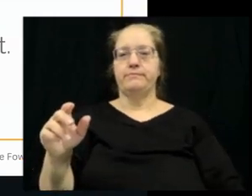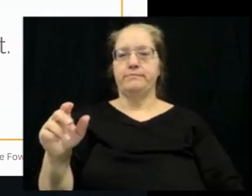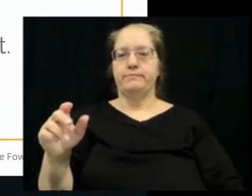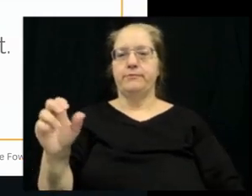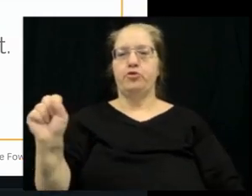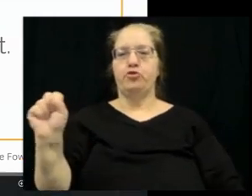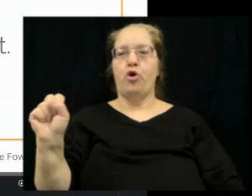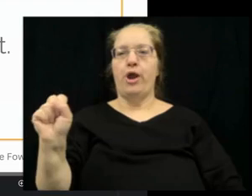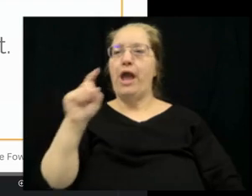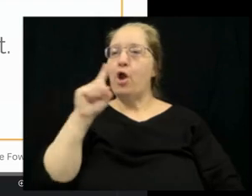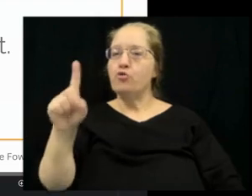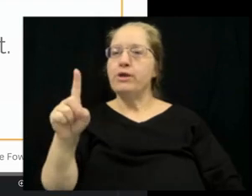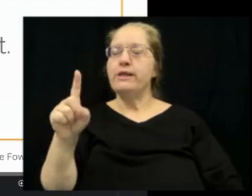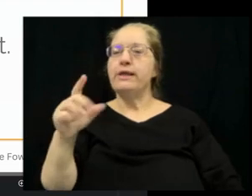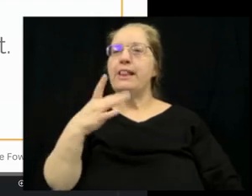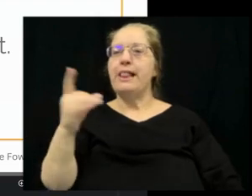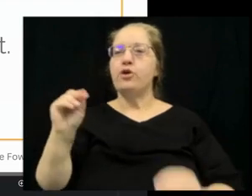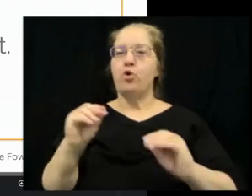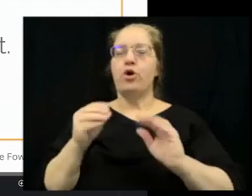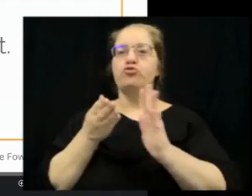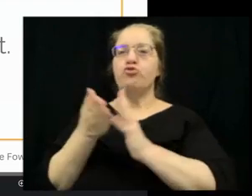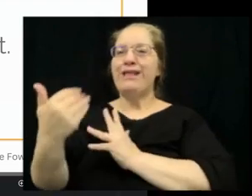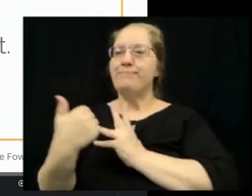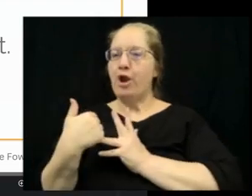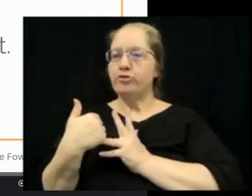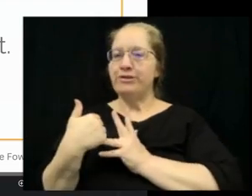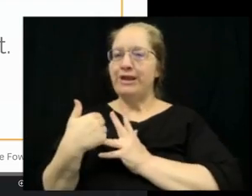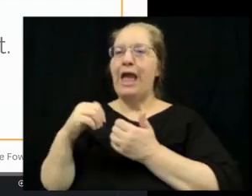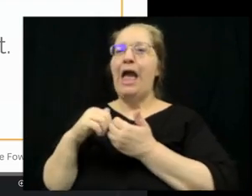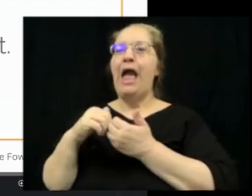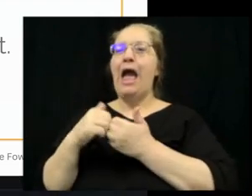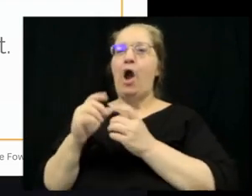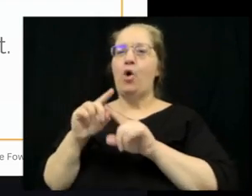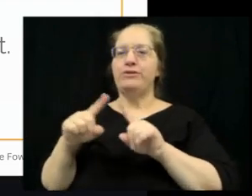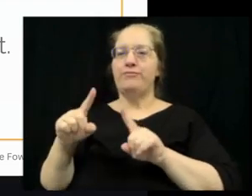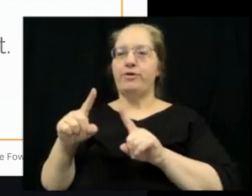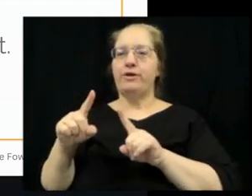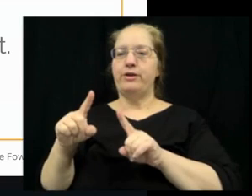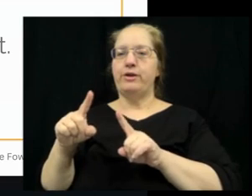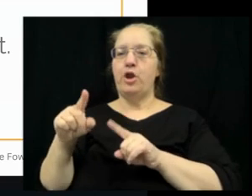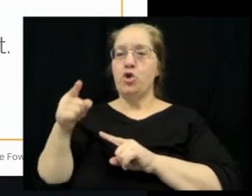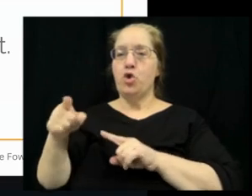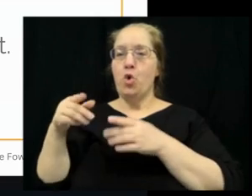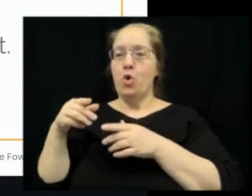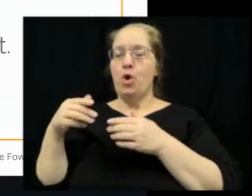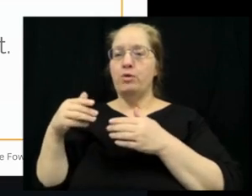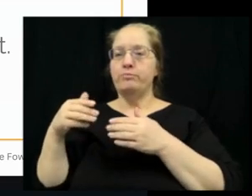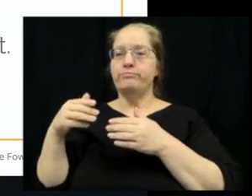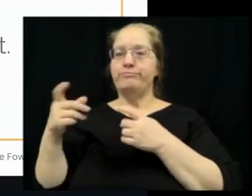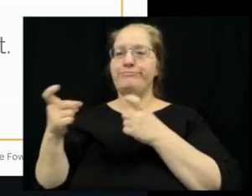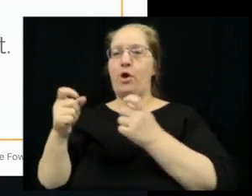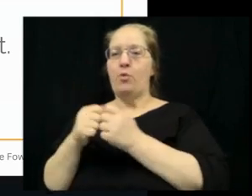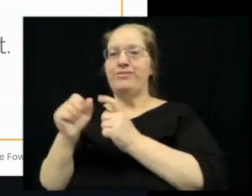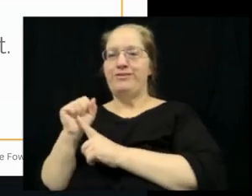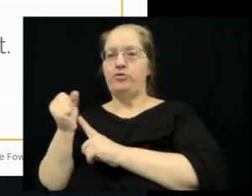to the point of just saying how different you approach the situation and your husband, and it caused